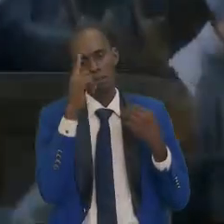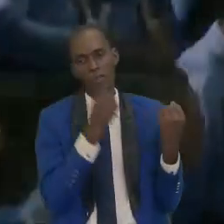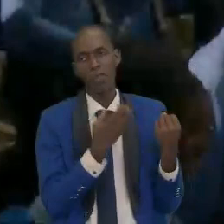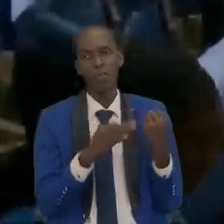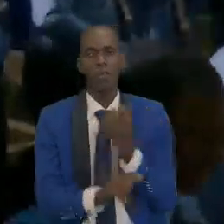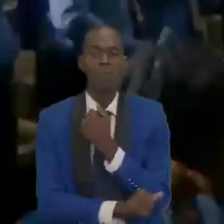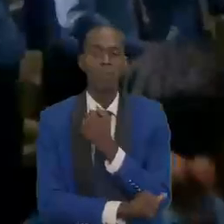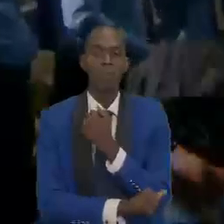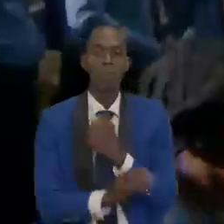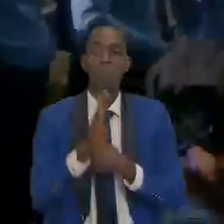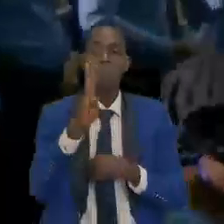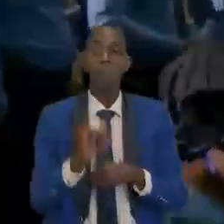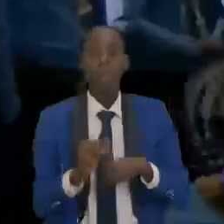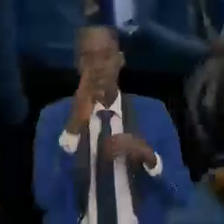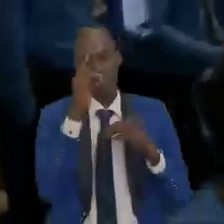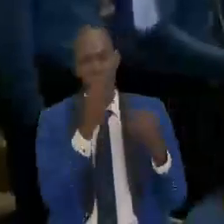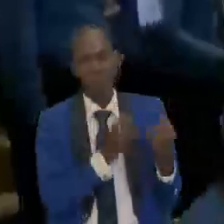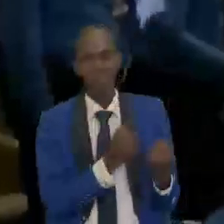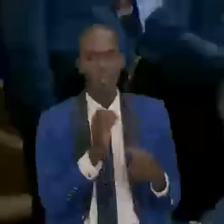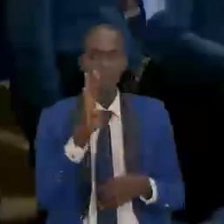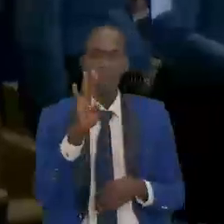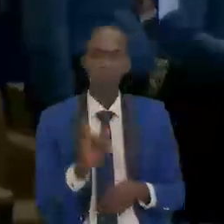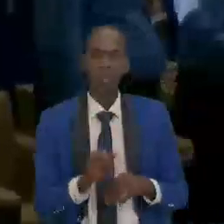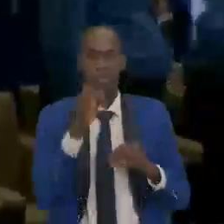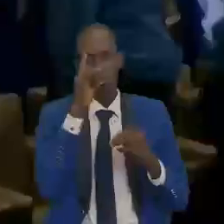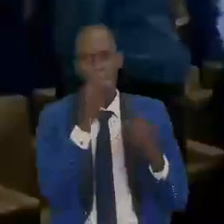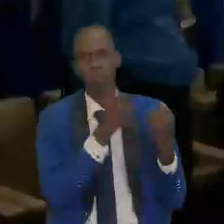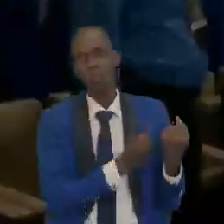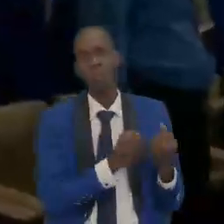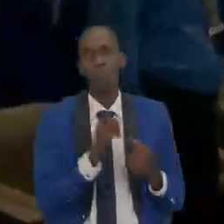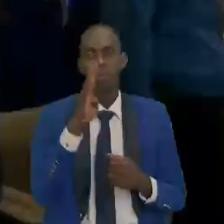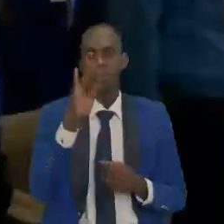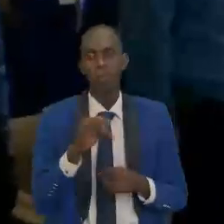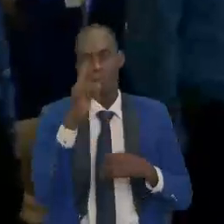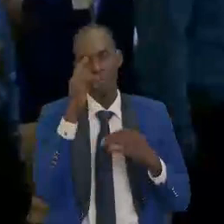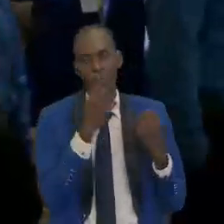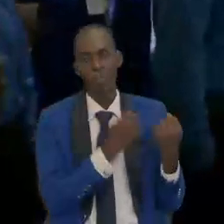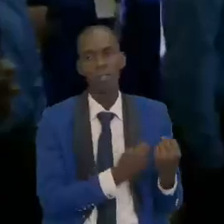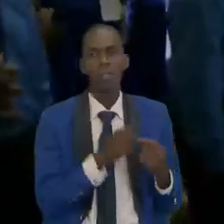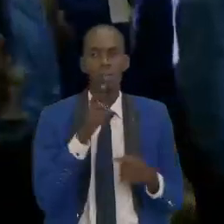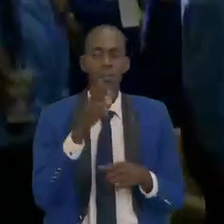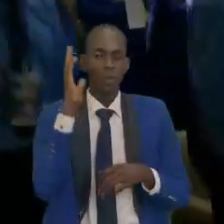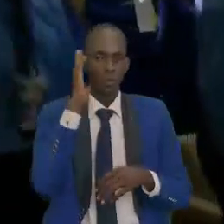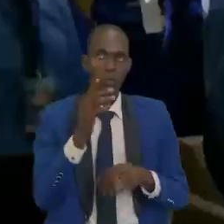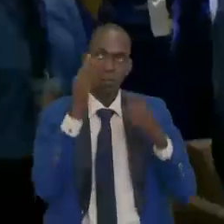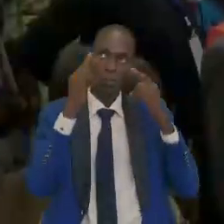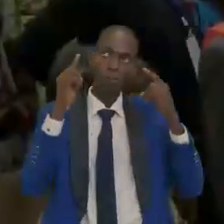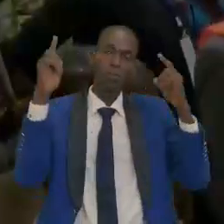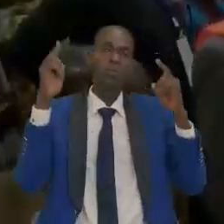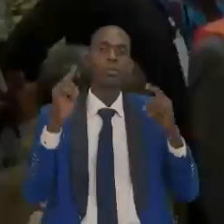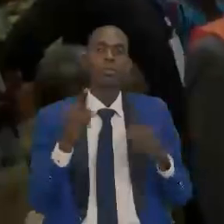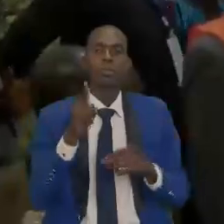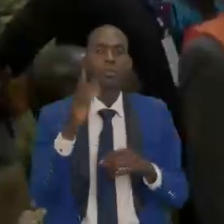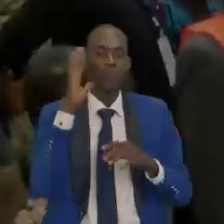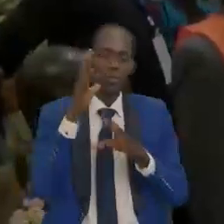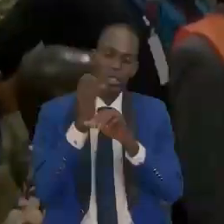by faith by faith by faith you'll achieve what you have never